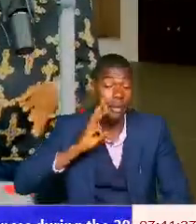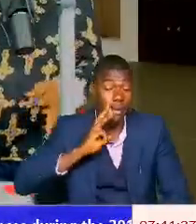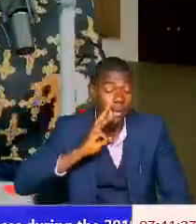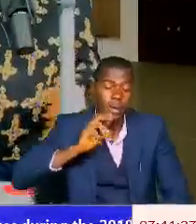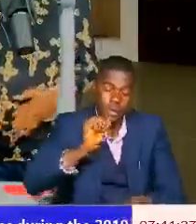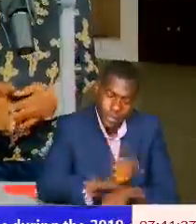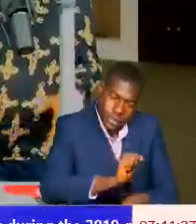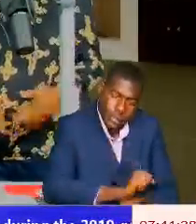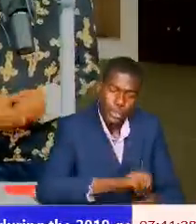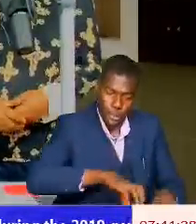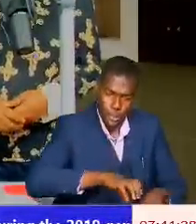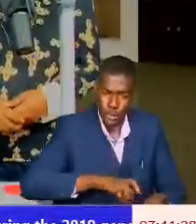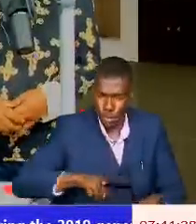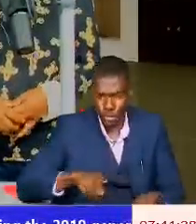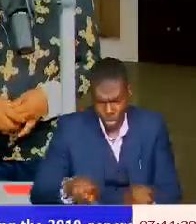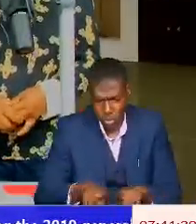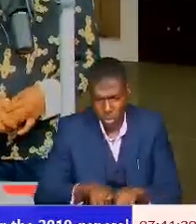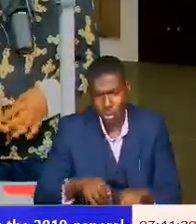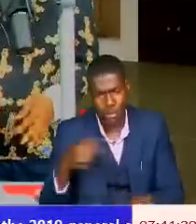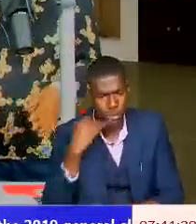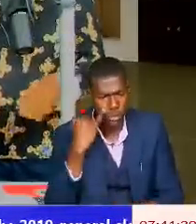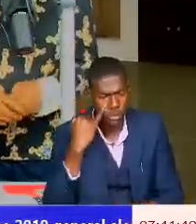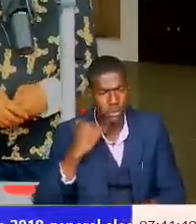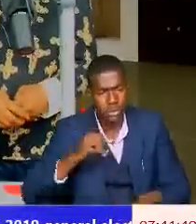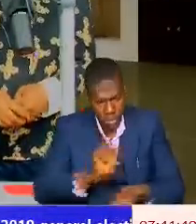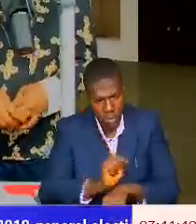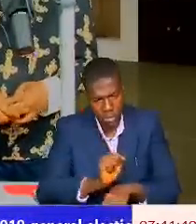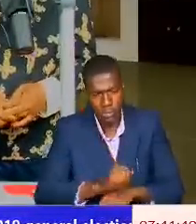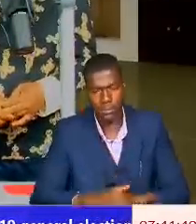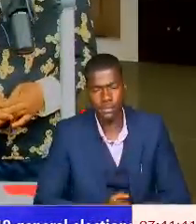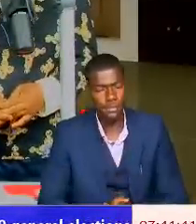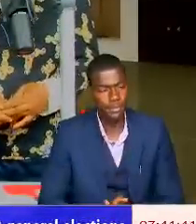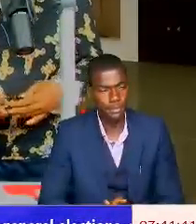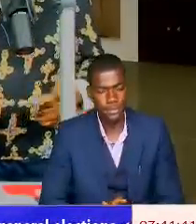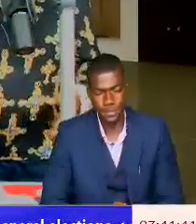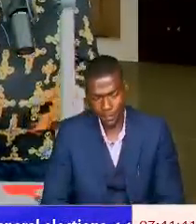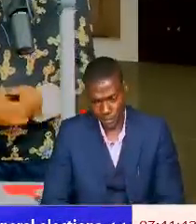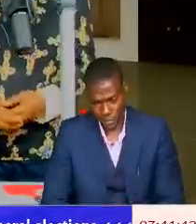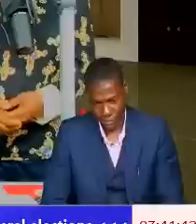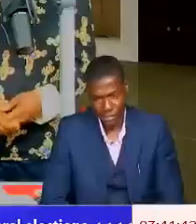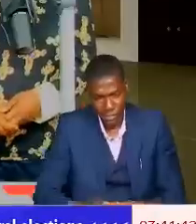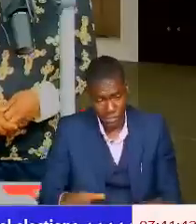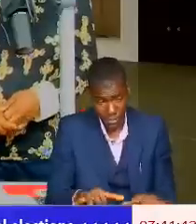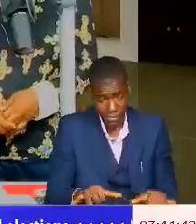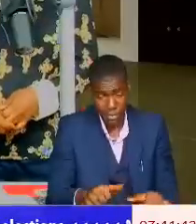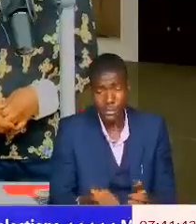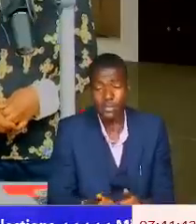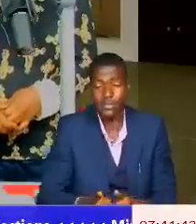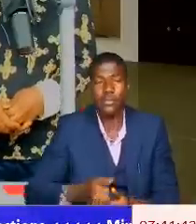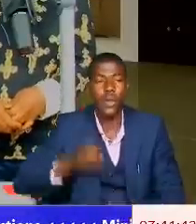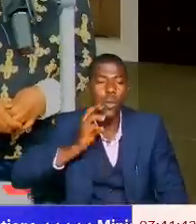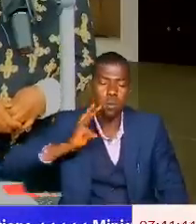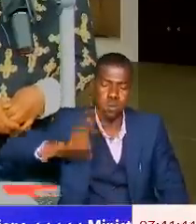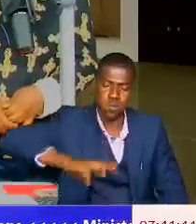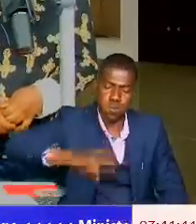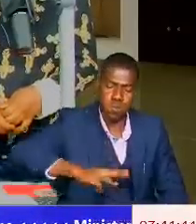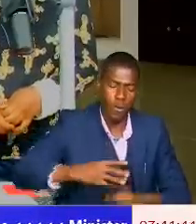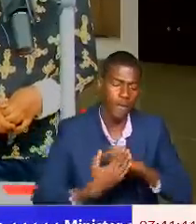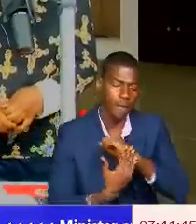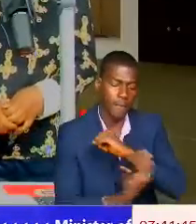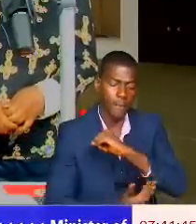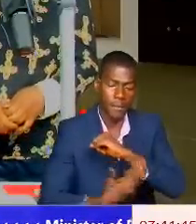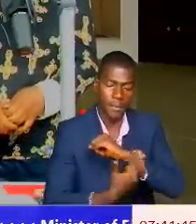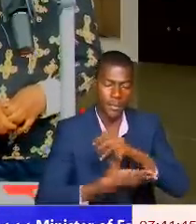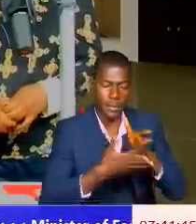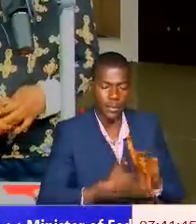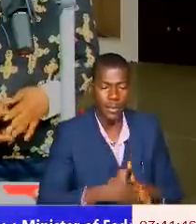not be living things, get their own purpose. As rain they fall, farmer they happy say, you go help them for farm. So you know me say, you now, where you know